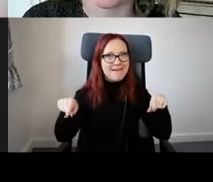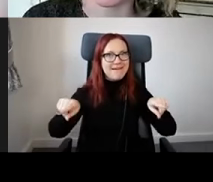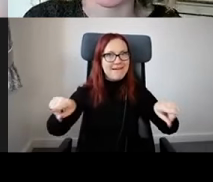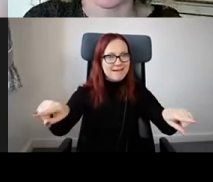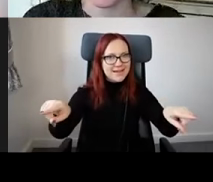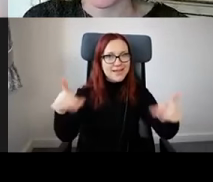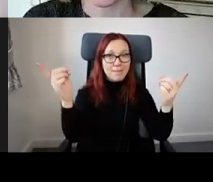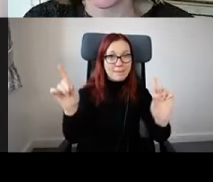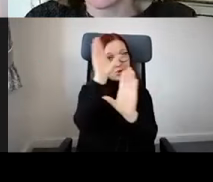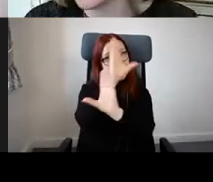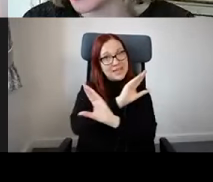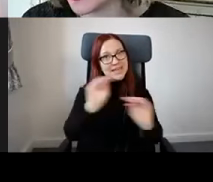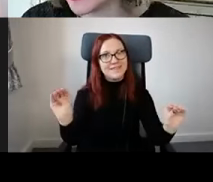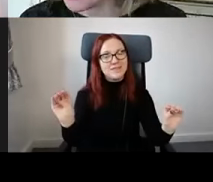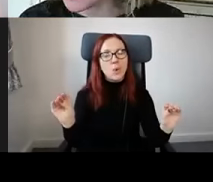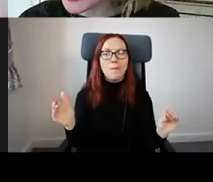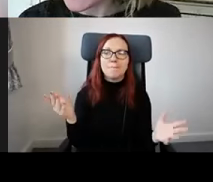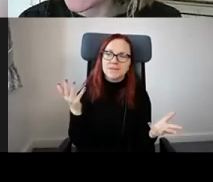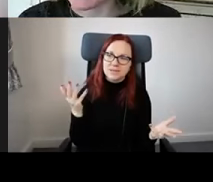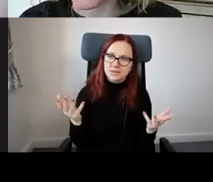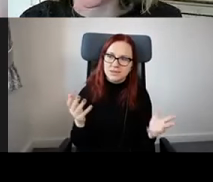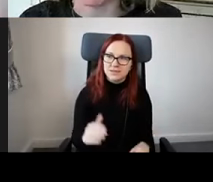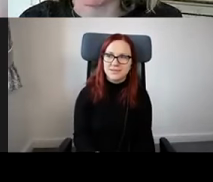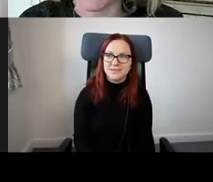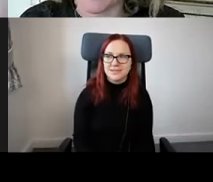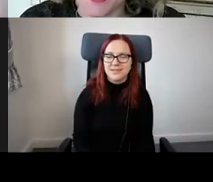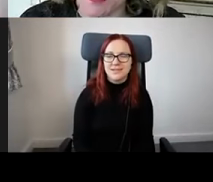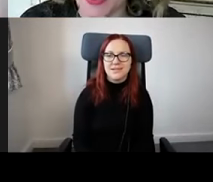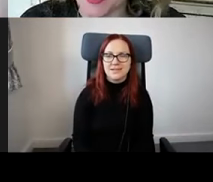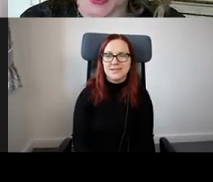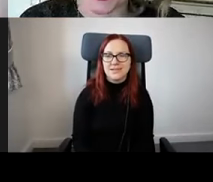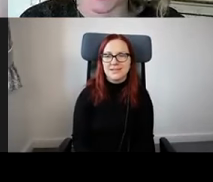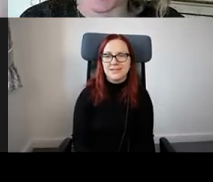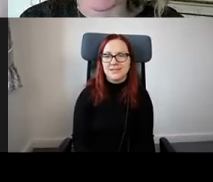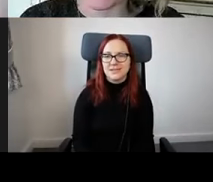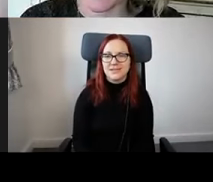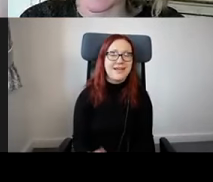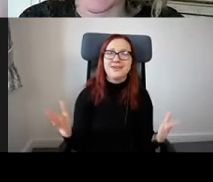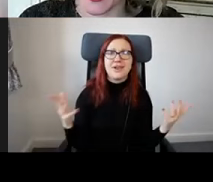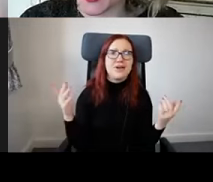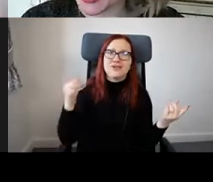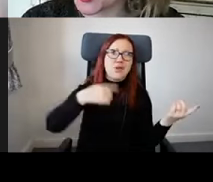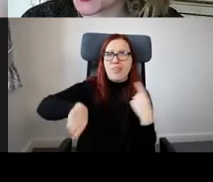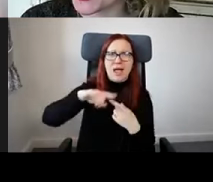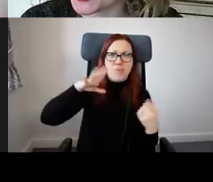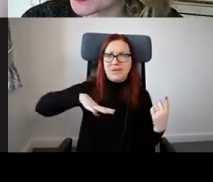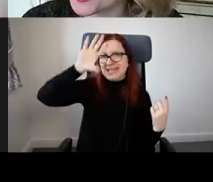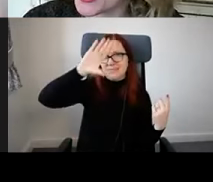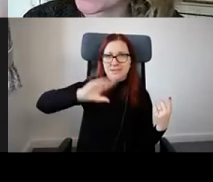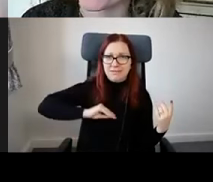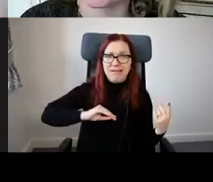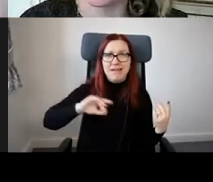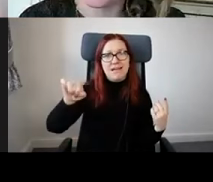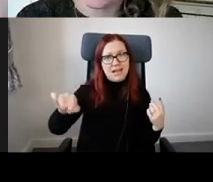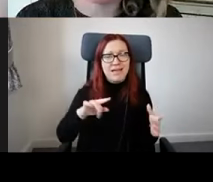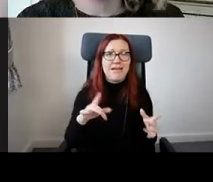be informed. And so I think, not that anybody really needs to be told by the news that, you know, things are hard on their child or